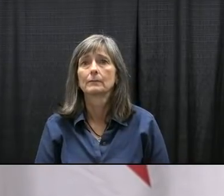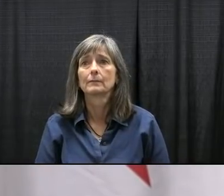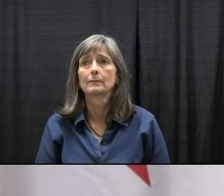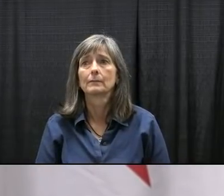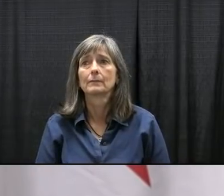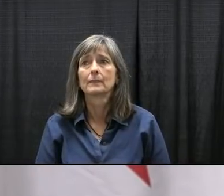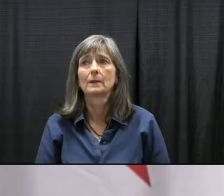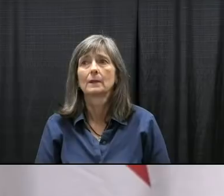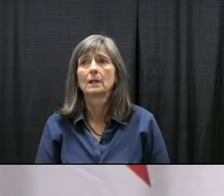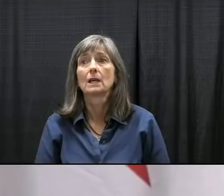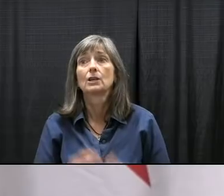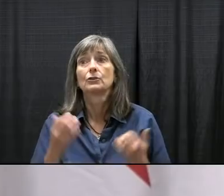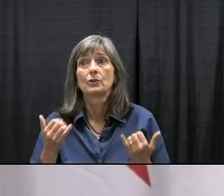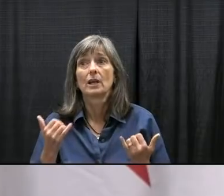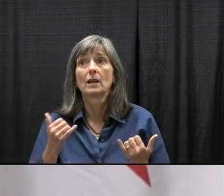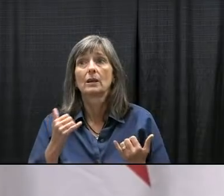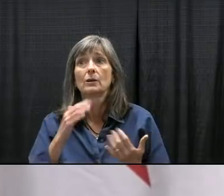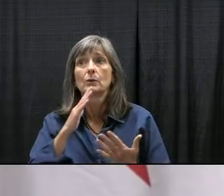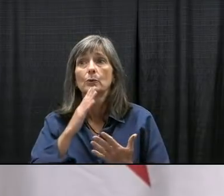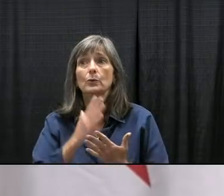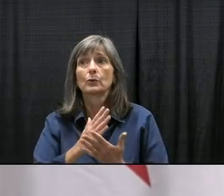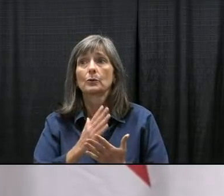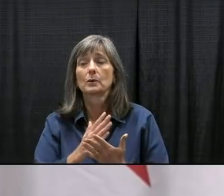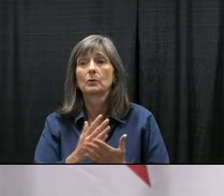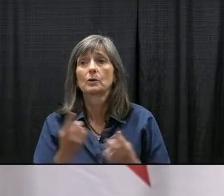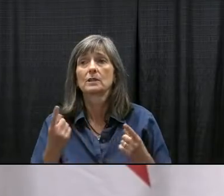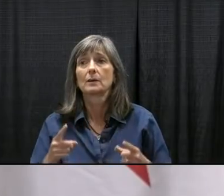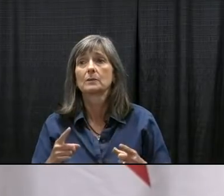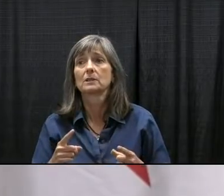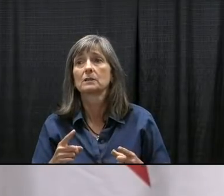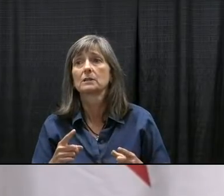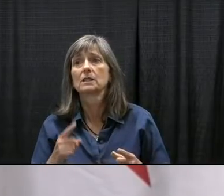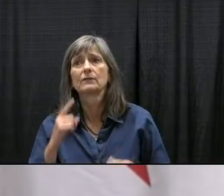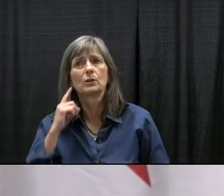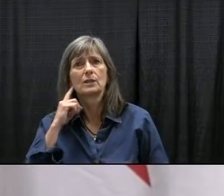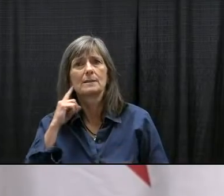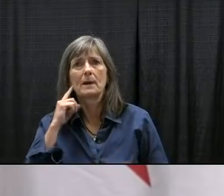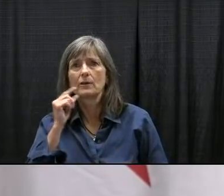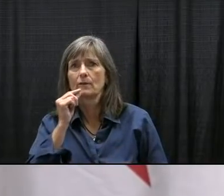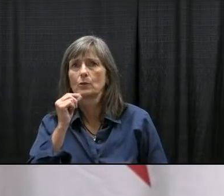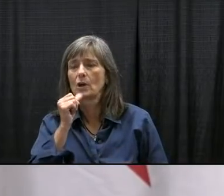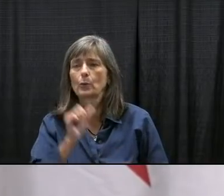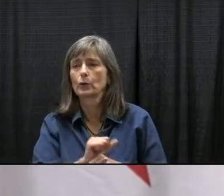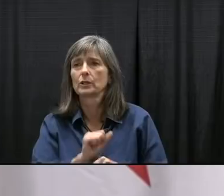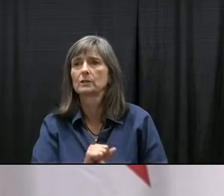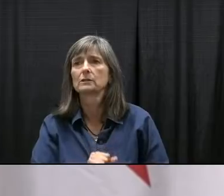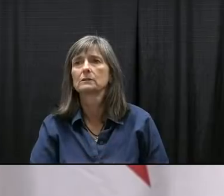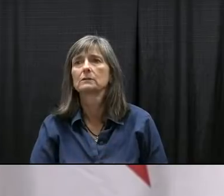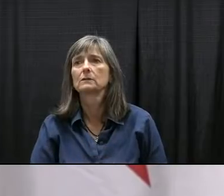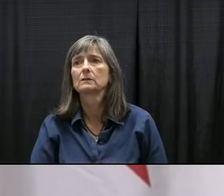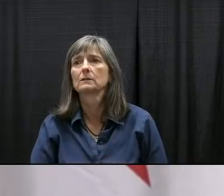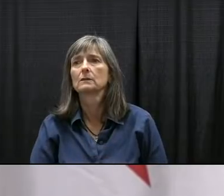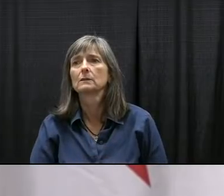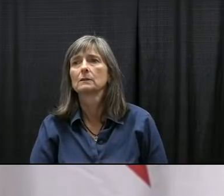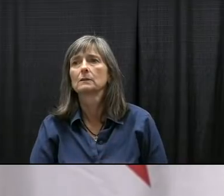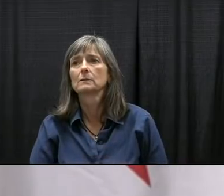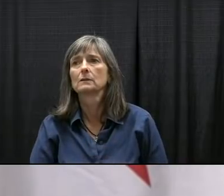So what we're going to talk about today are three different things in this brief presentation. The first is to look at the current epidemiology